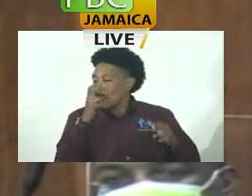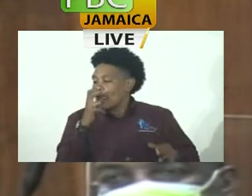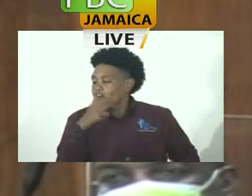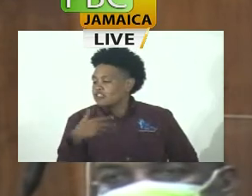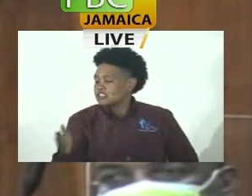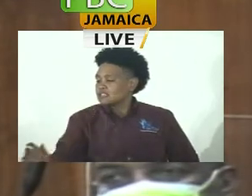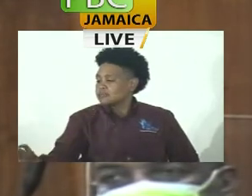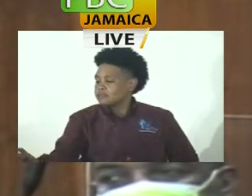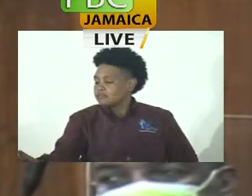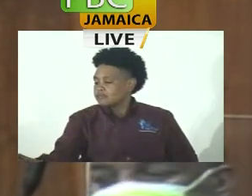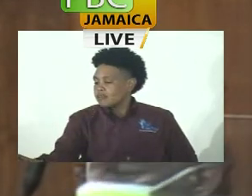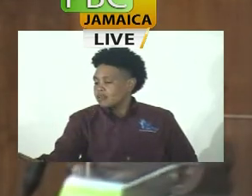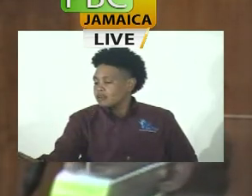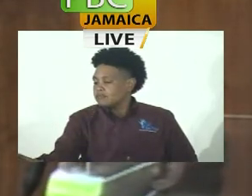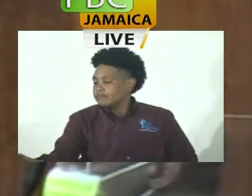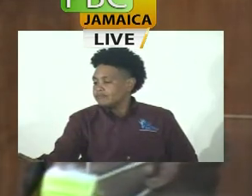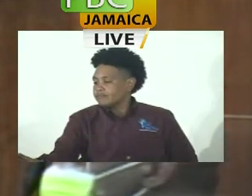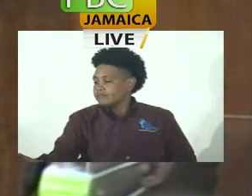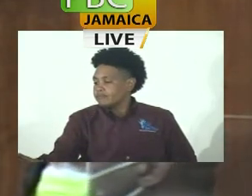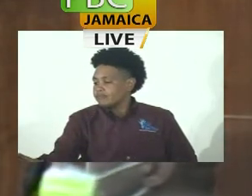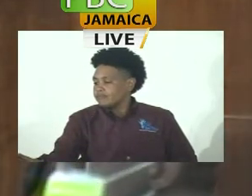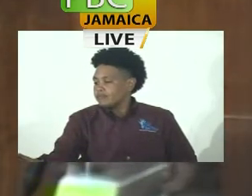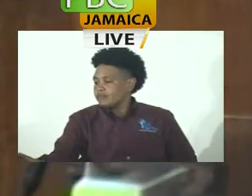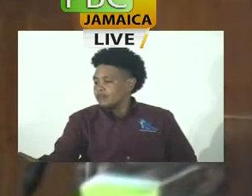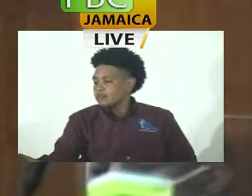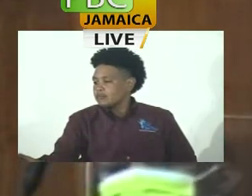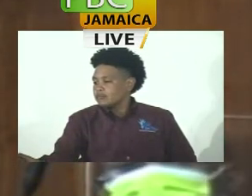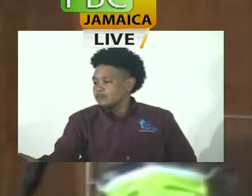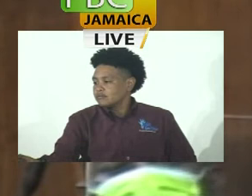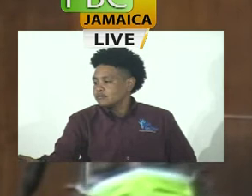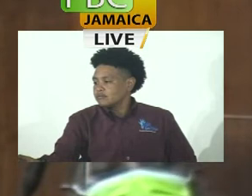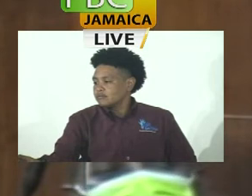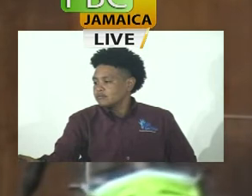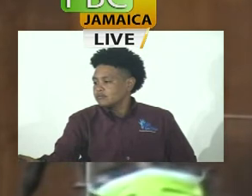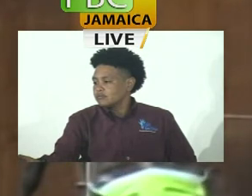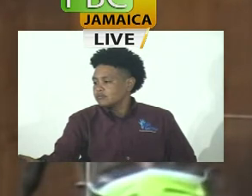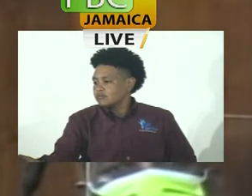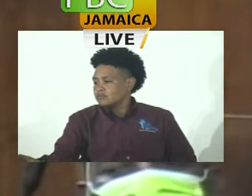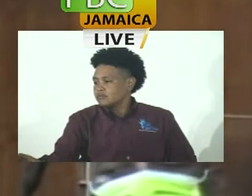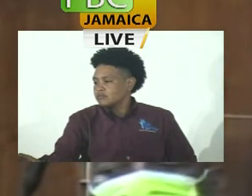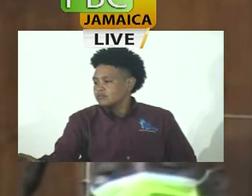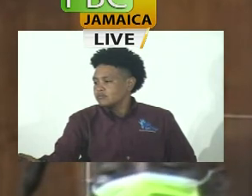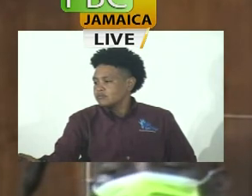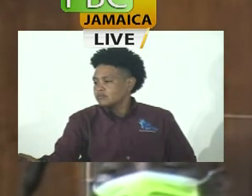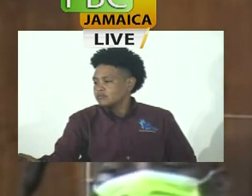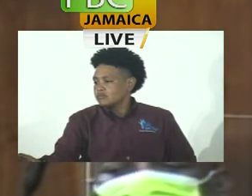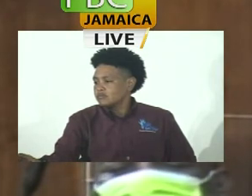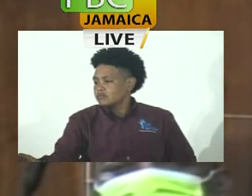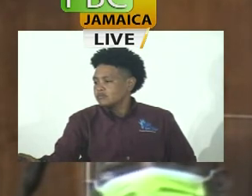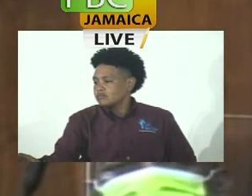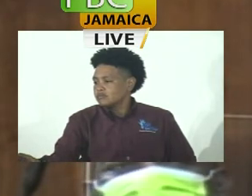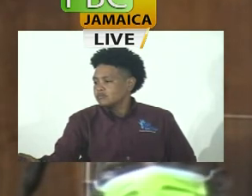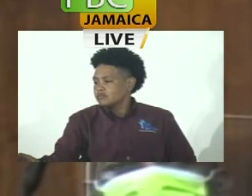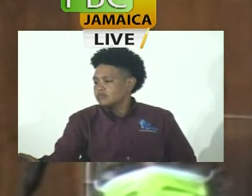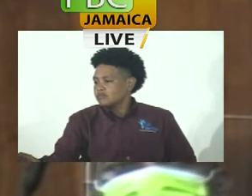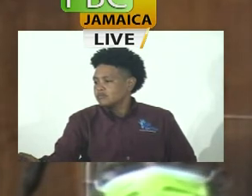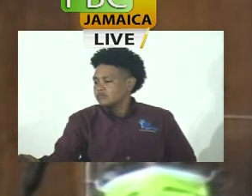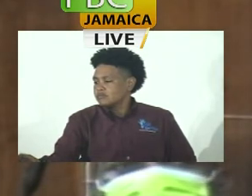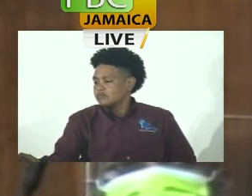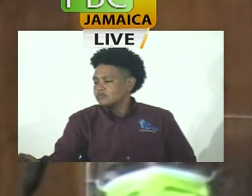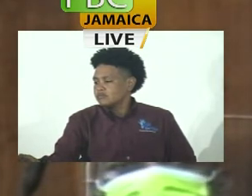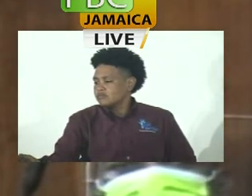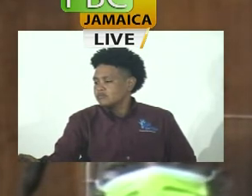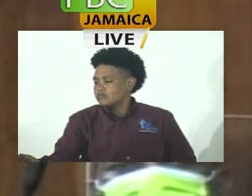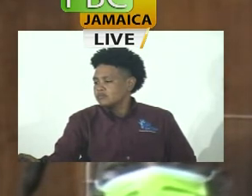so madam speaker what one is saying is that hopefully within months not years that